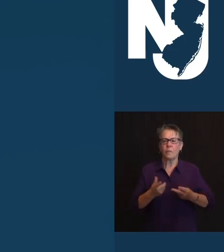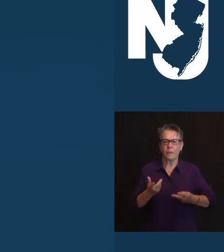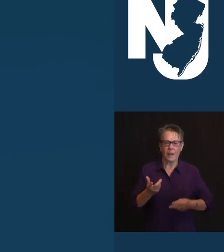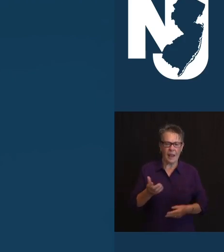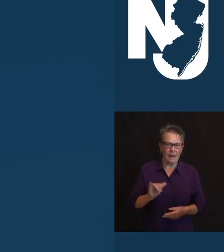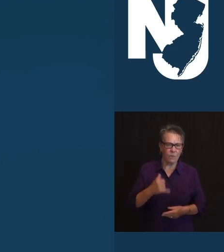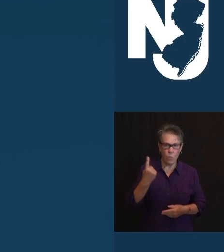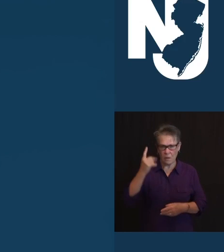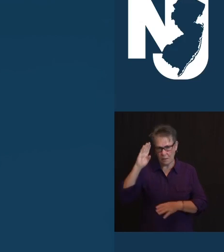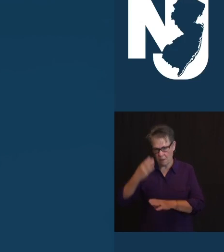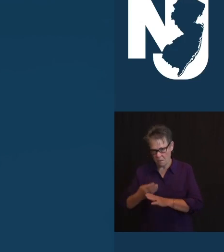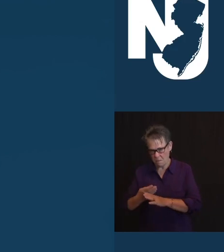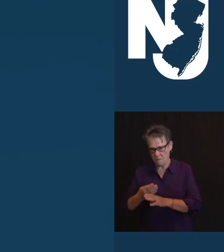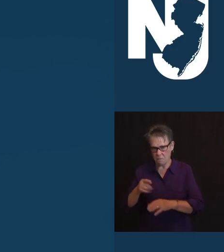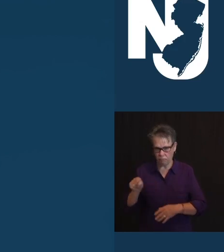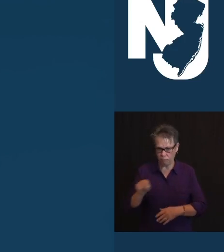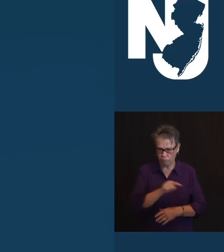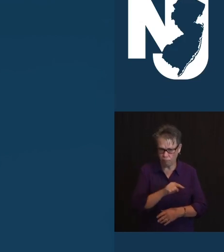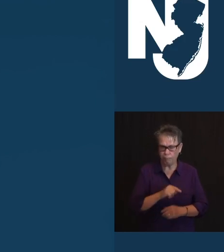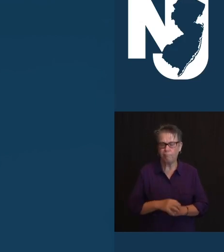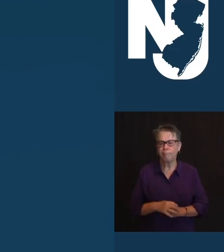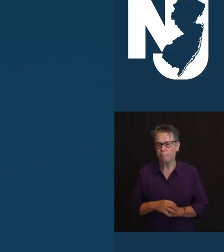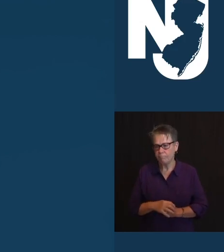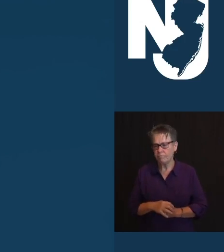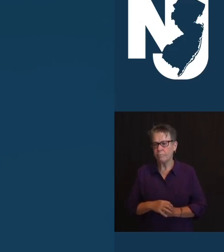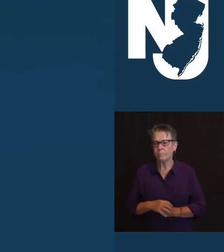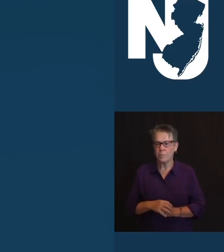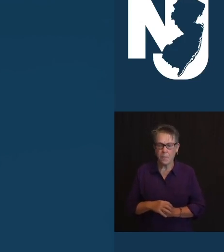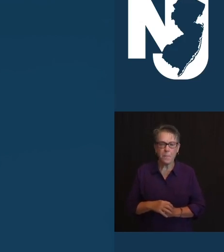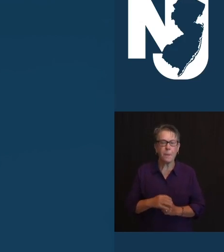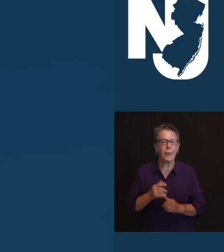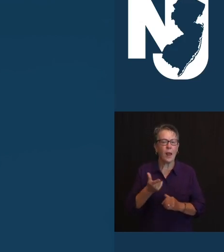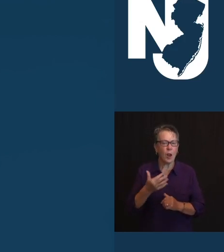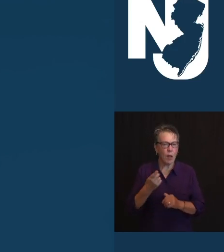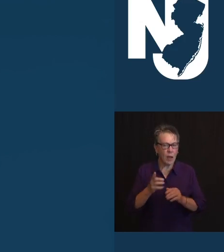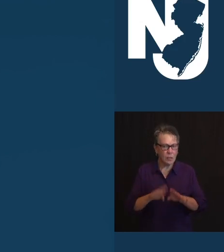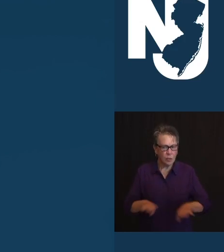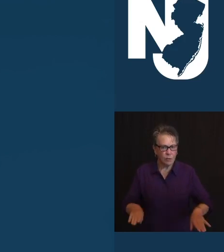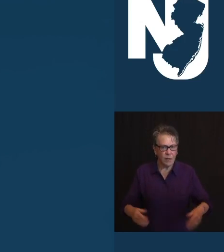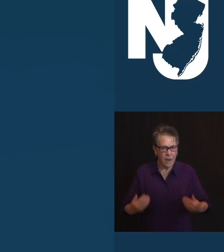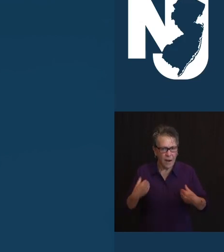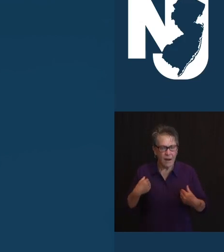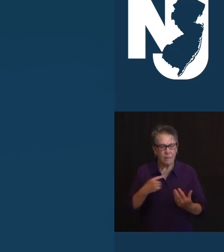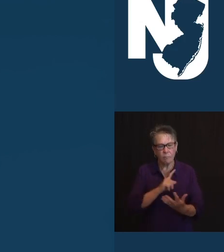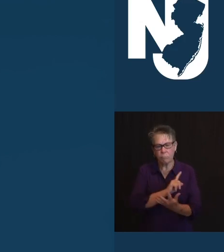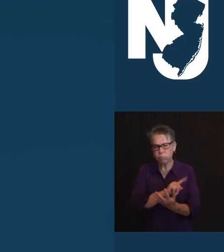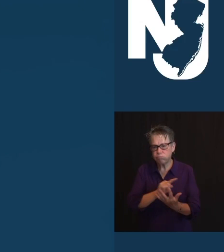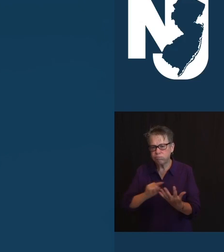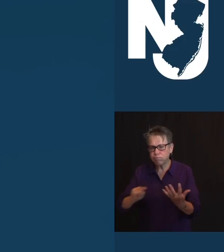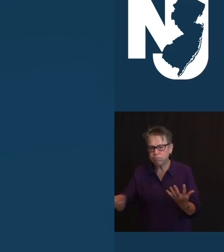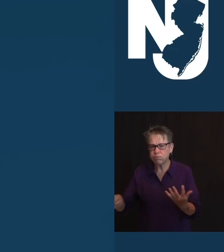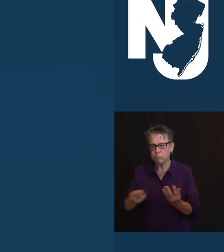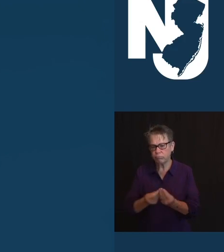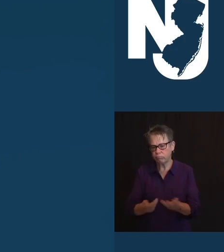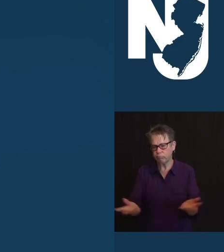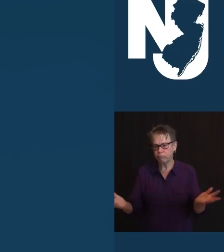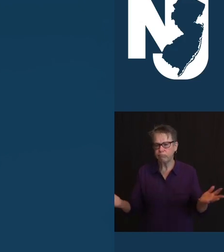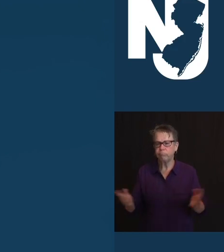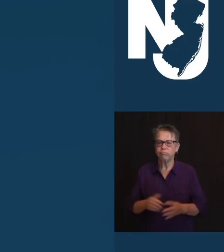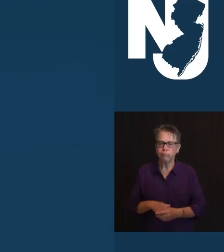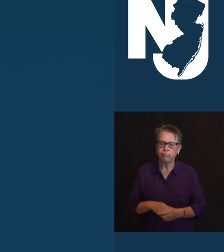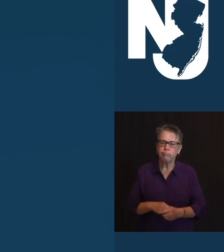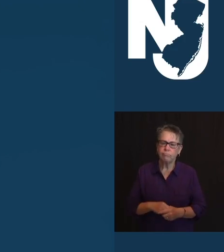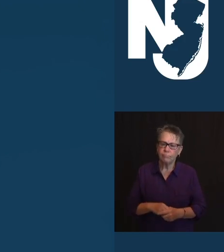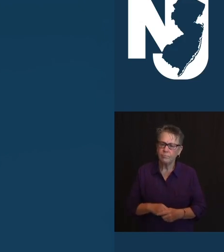Island, and daughter-in-law, Megan, along with her grandchildren, Rebecca, Ben, Connor, and Caitlin. She is also survived by her nephews,